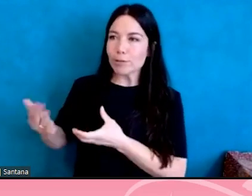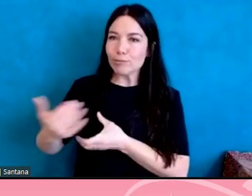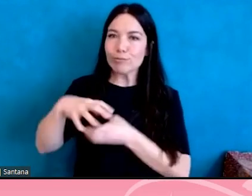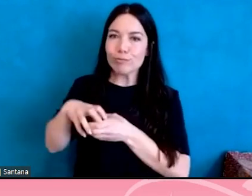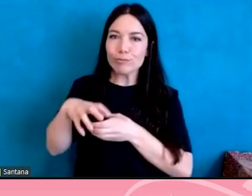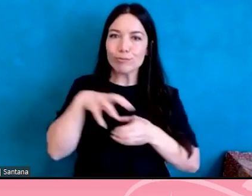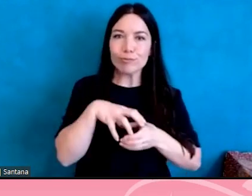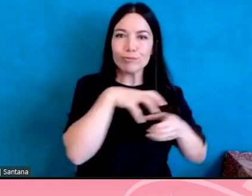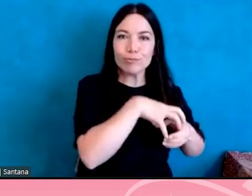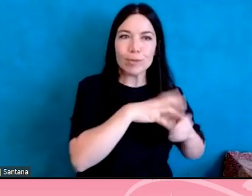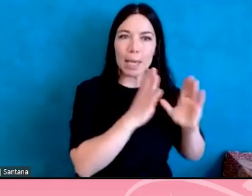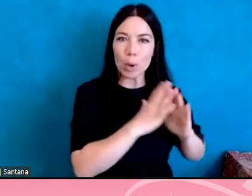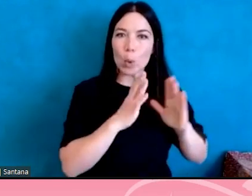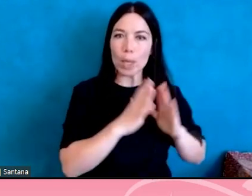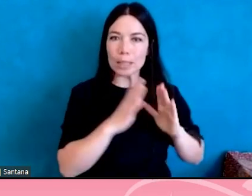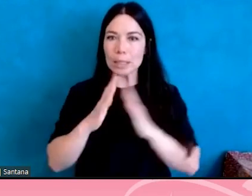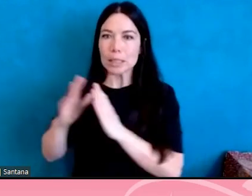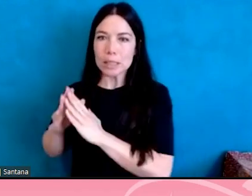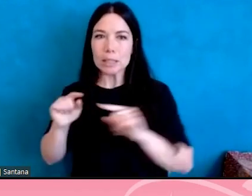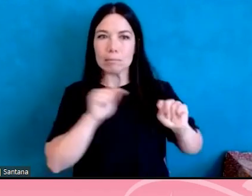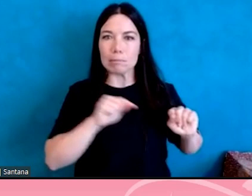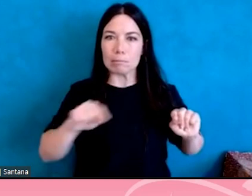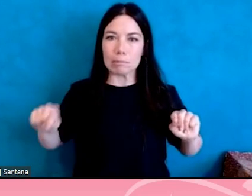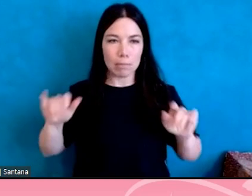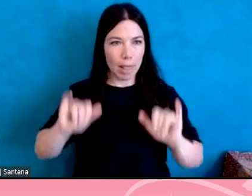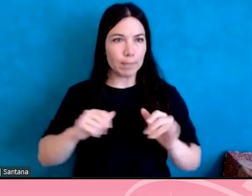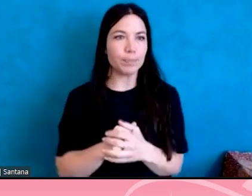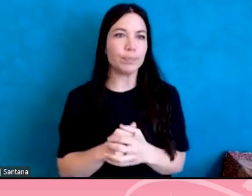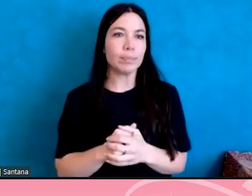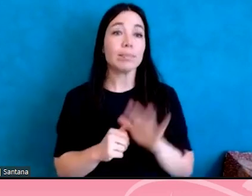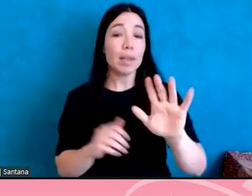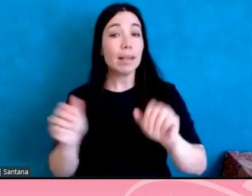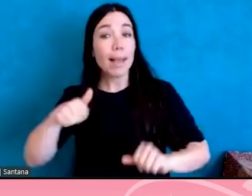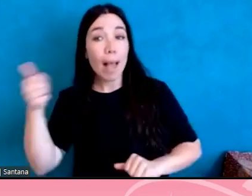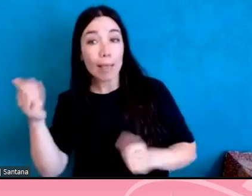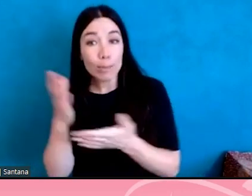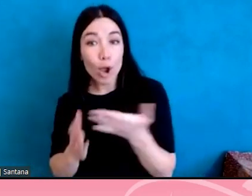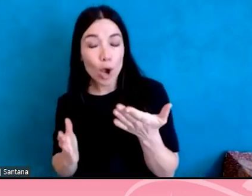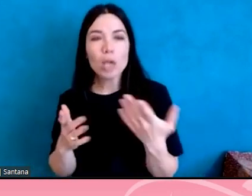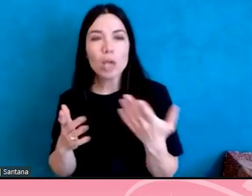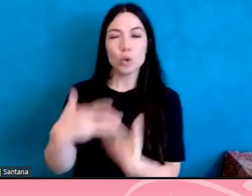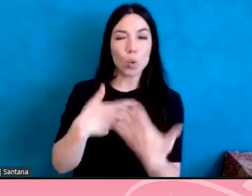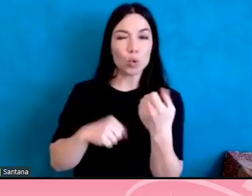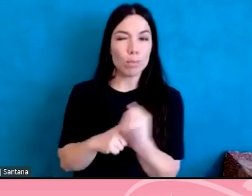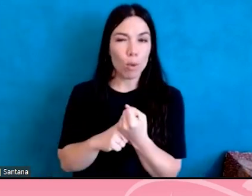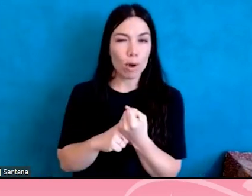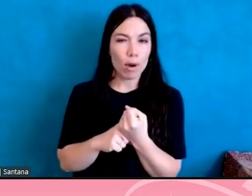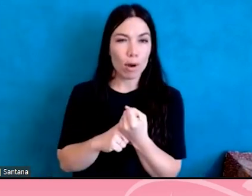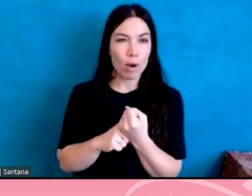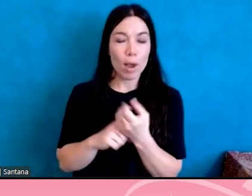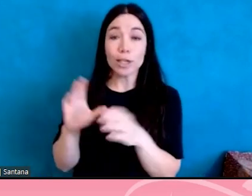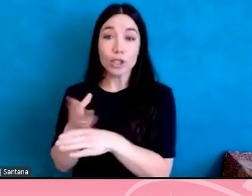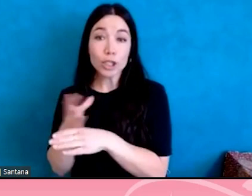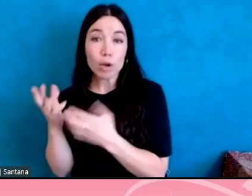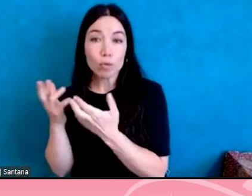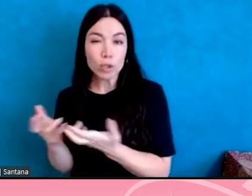The other aspect is the idea of social support, shared resources,